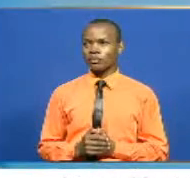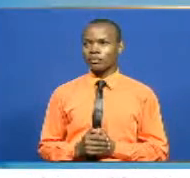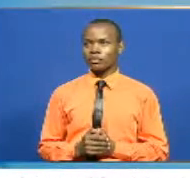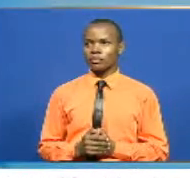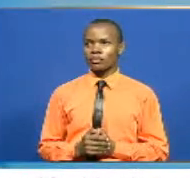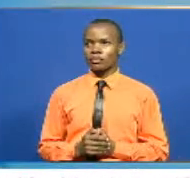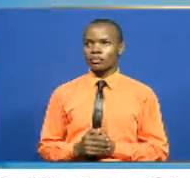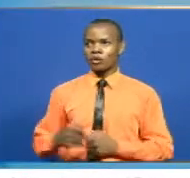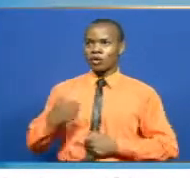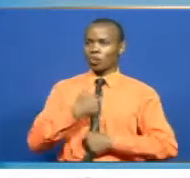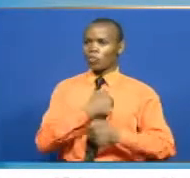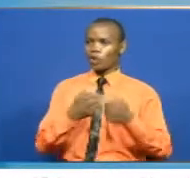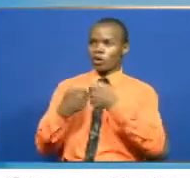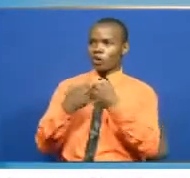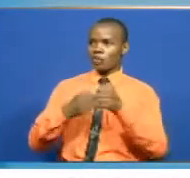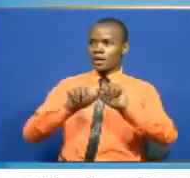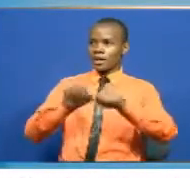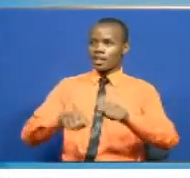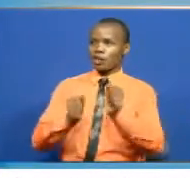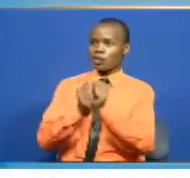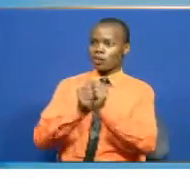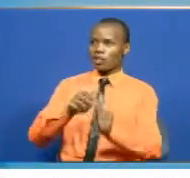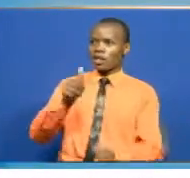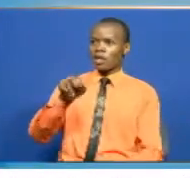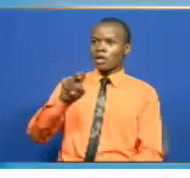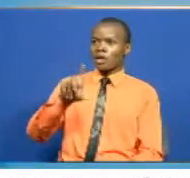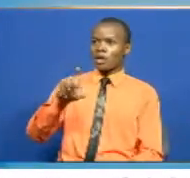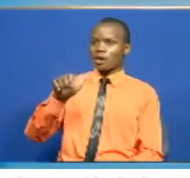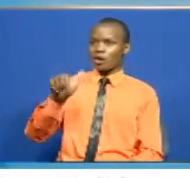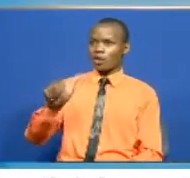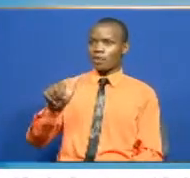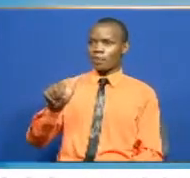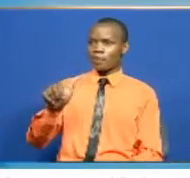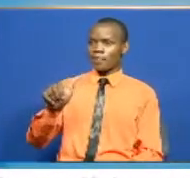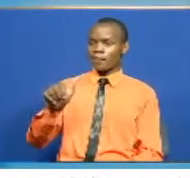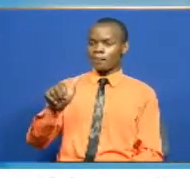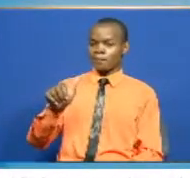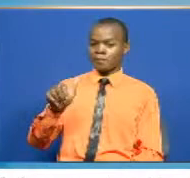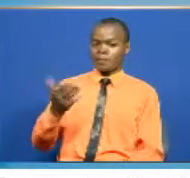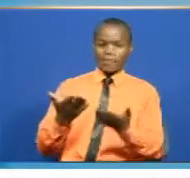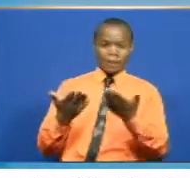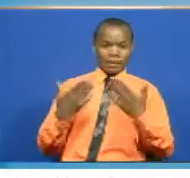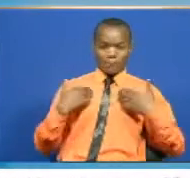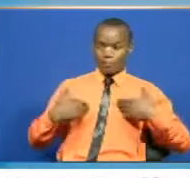We can compete with Angola. We couldn't match the physicality at some point. That's why